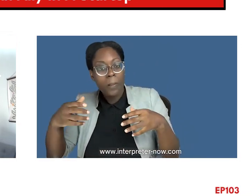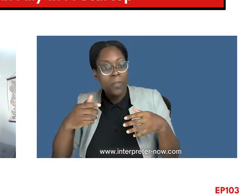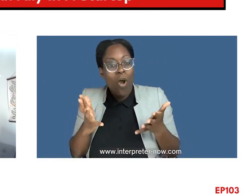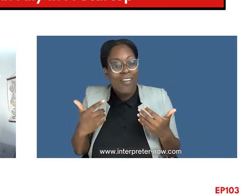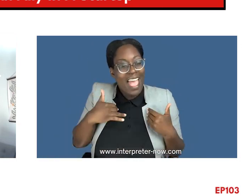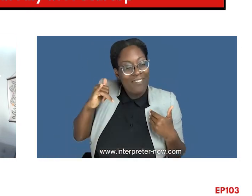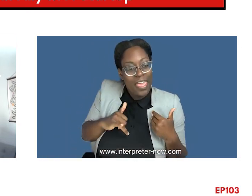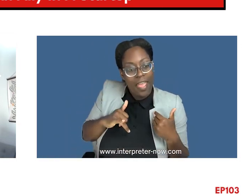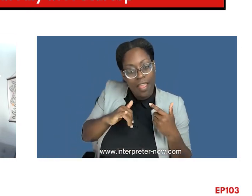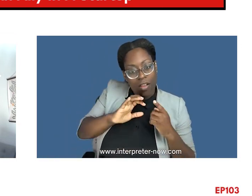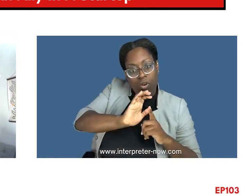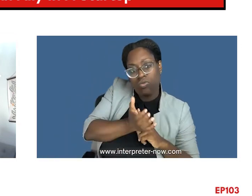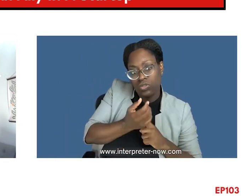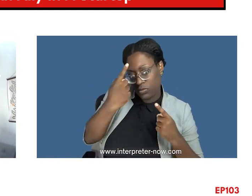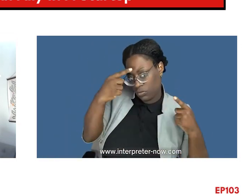And